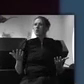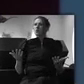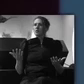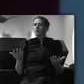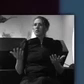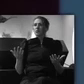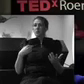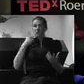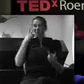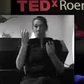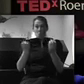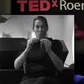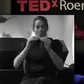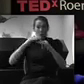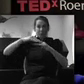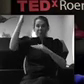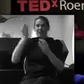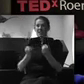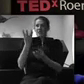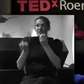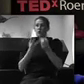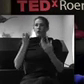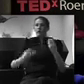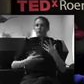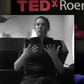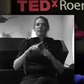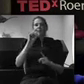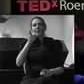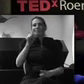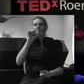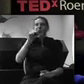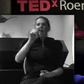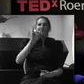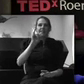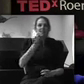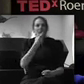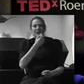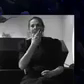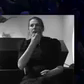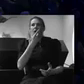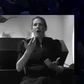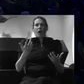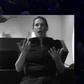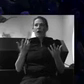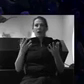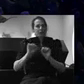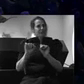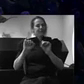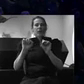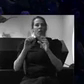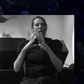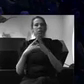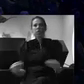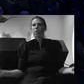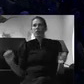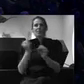rate. Almost 90% of all the medications prescribed by your doctor may help to suppress